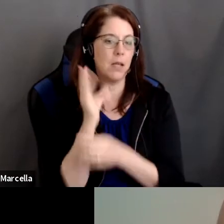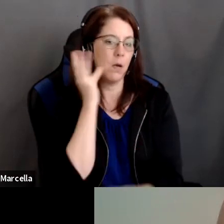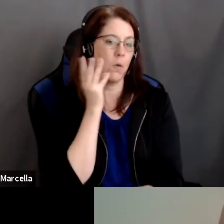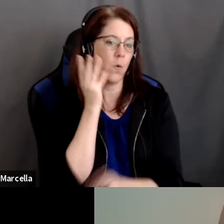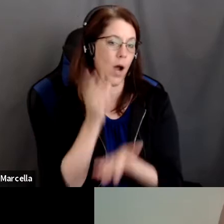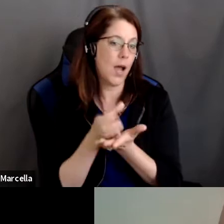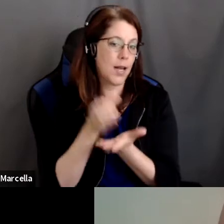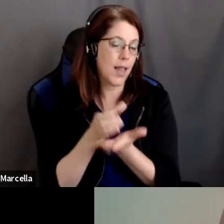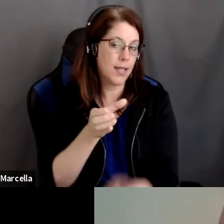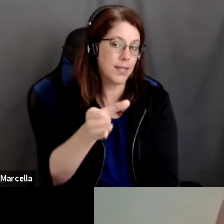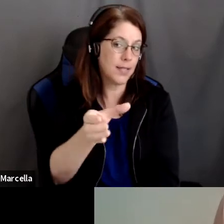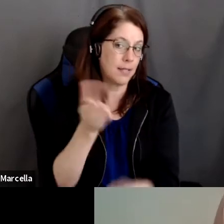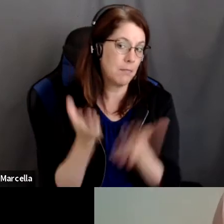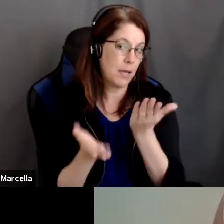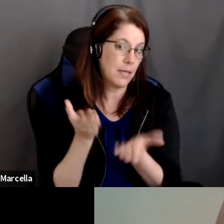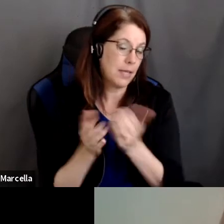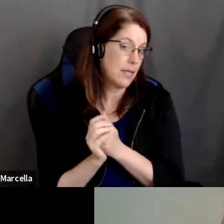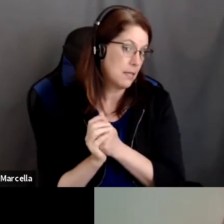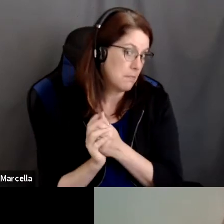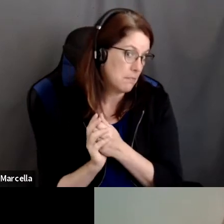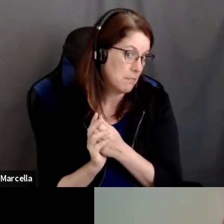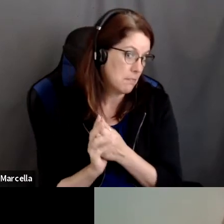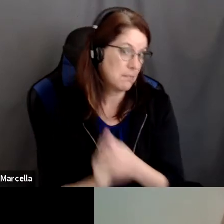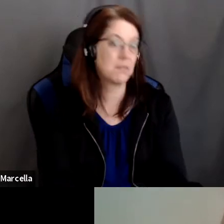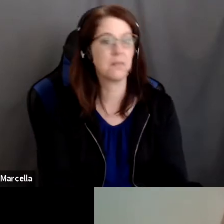glass, maybe.